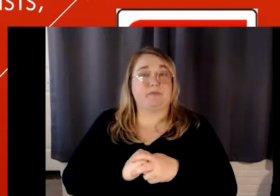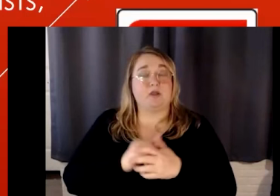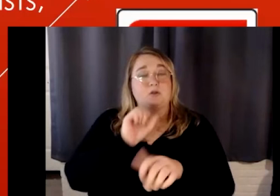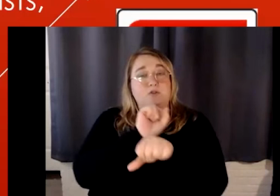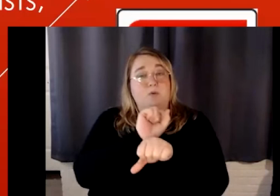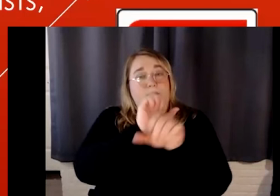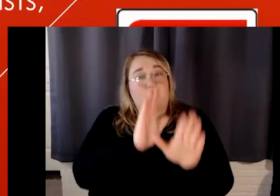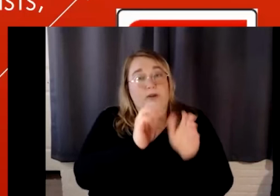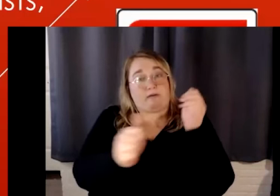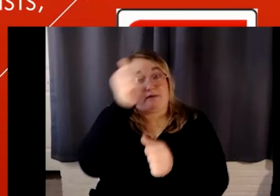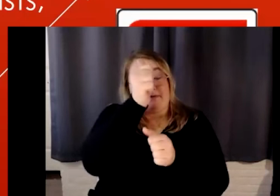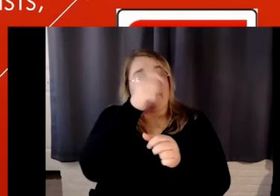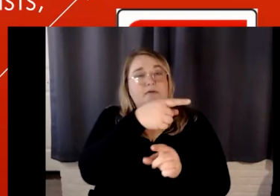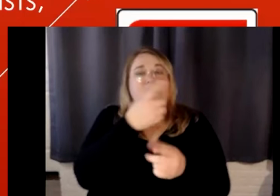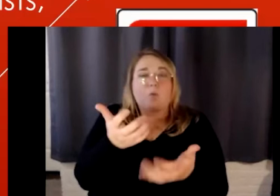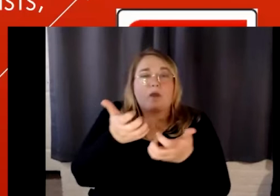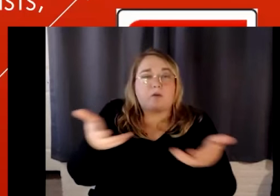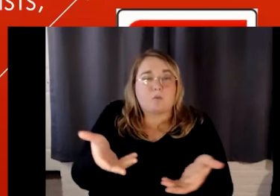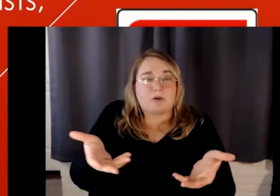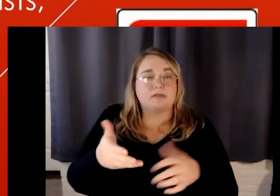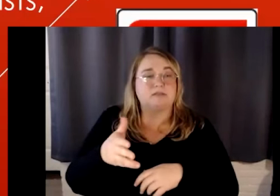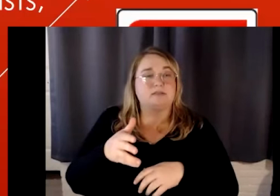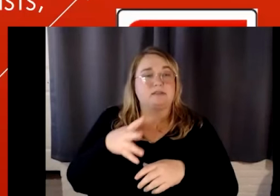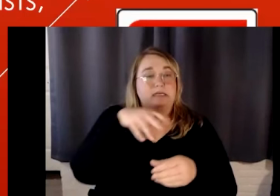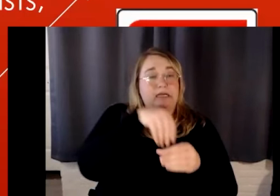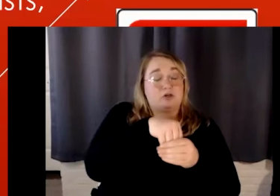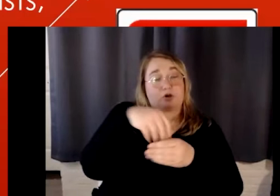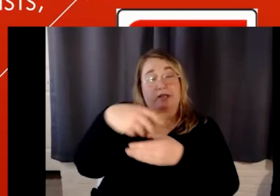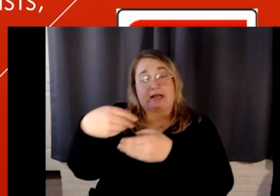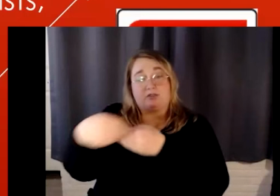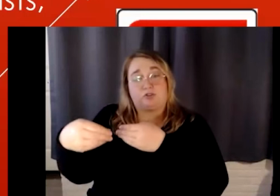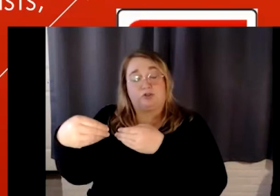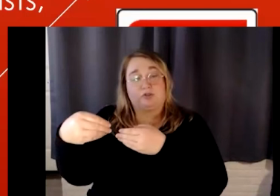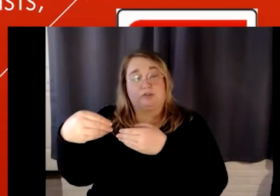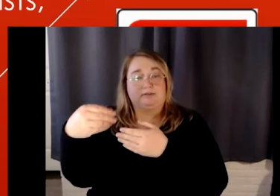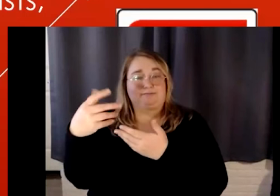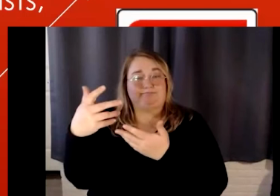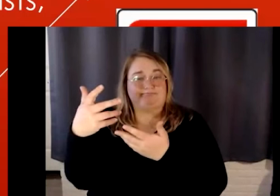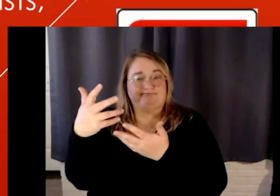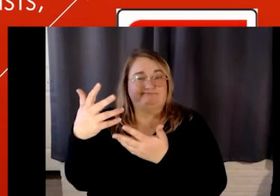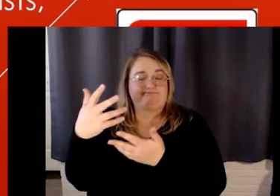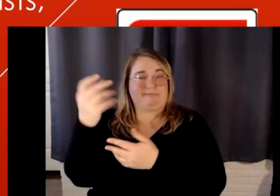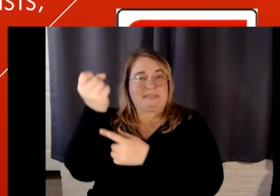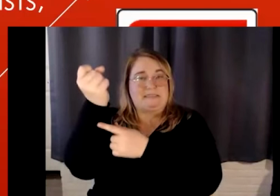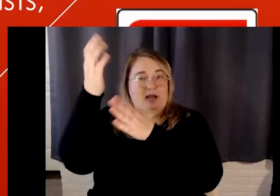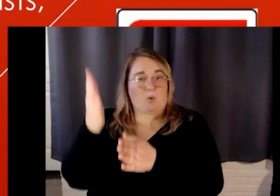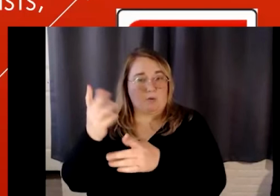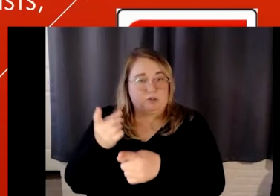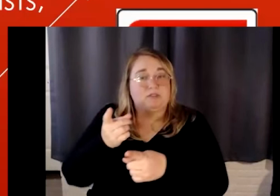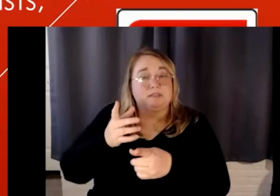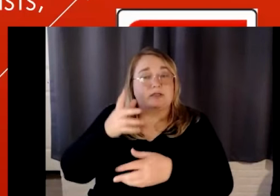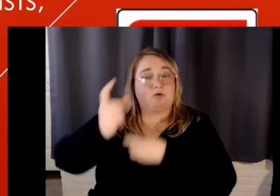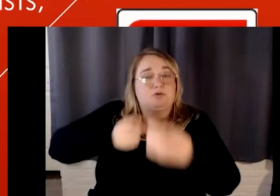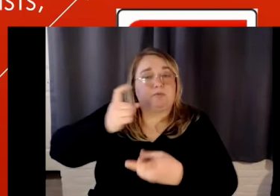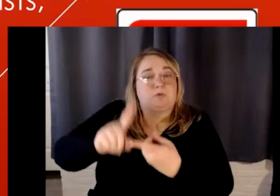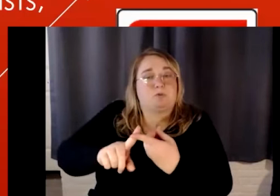That's down here. Internal and external stakeholders contribute in the competency development. Now, it may seem pretty obvious to